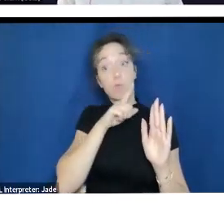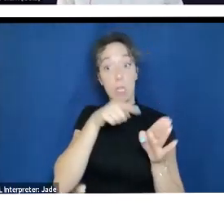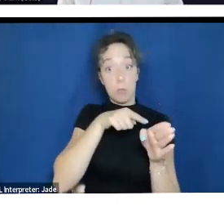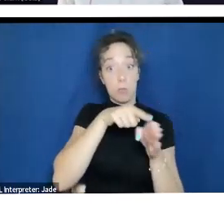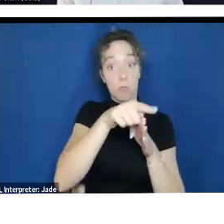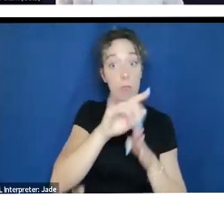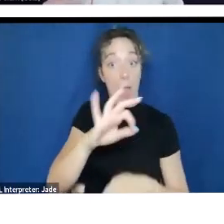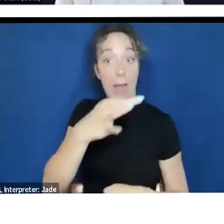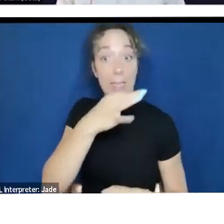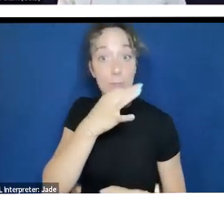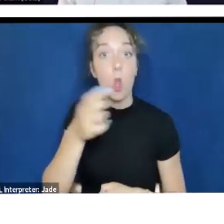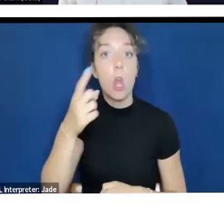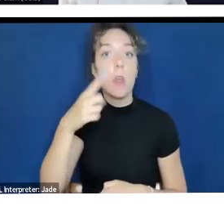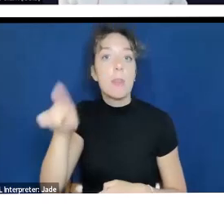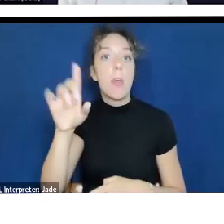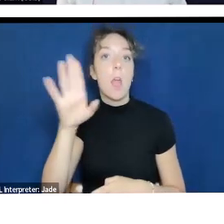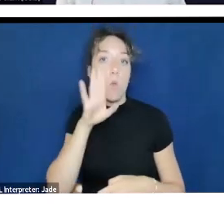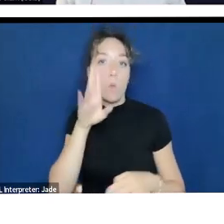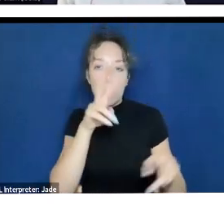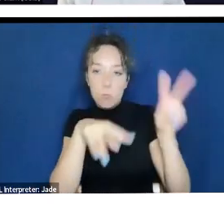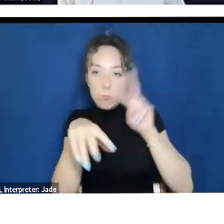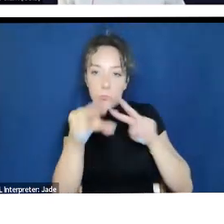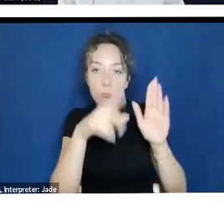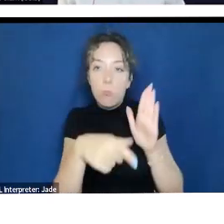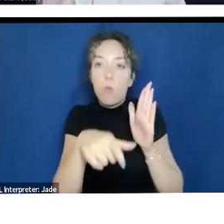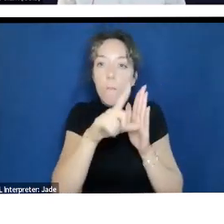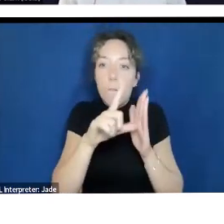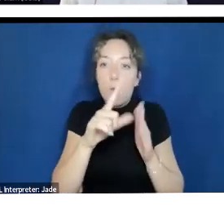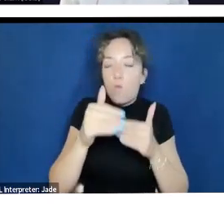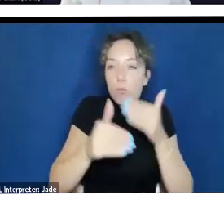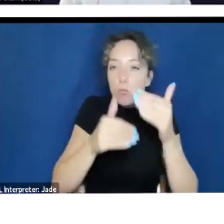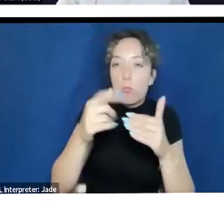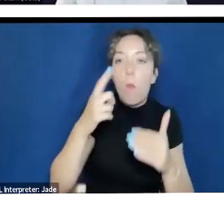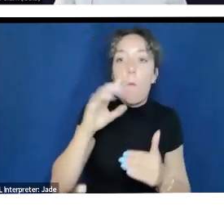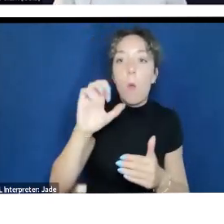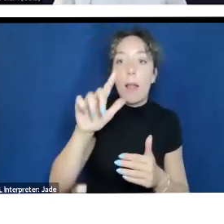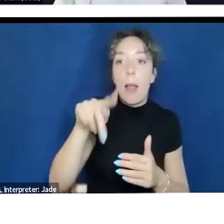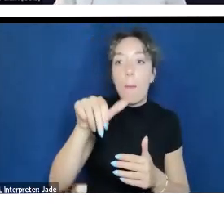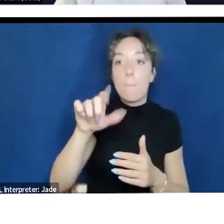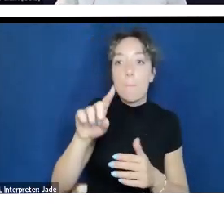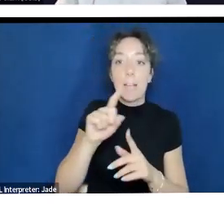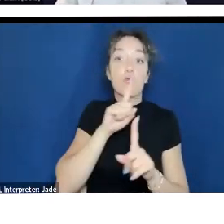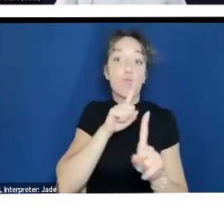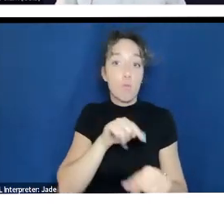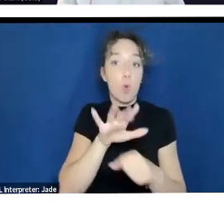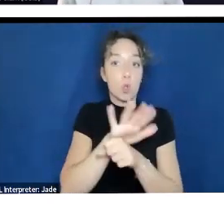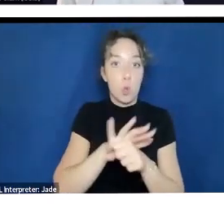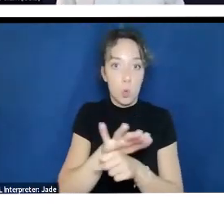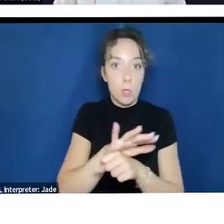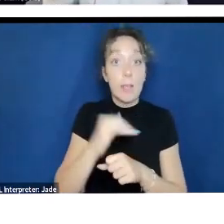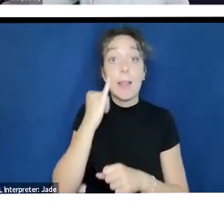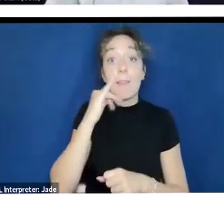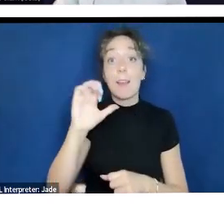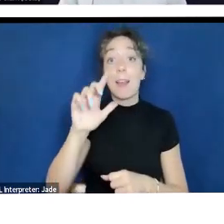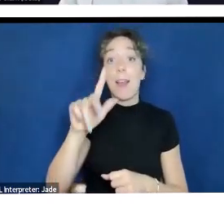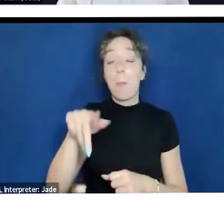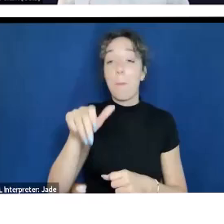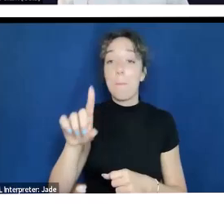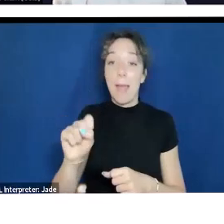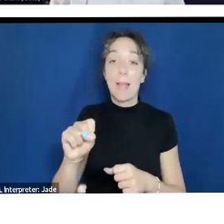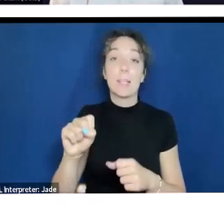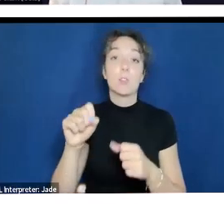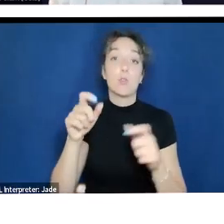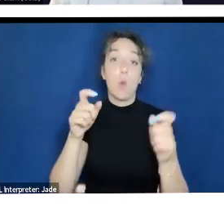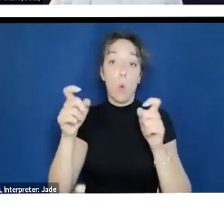specific data sets in the review process for CALPADS reports locally. If a CALPADS coordinator needs to verify that